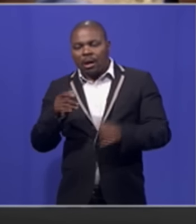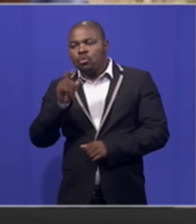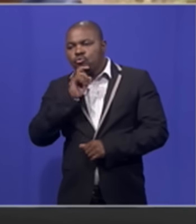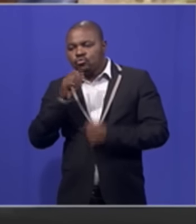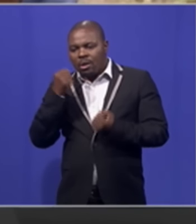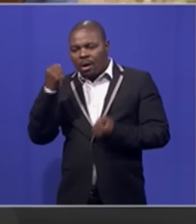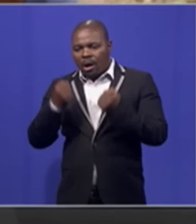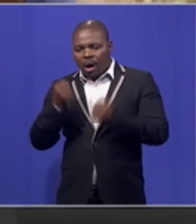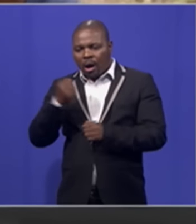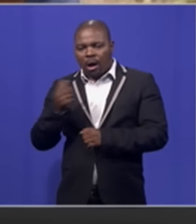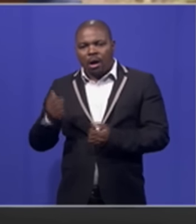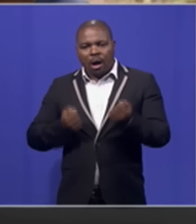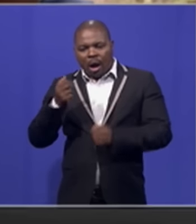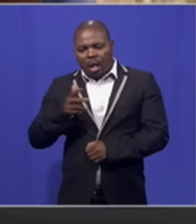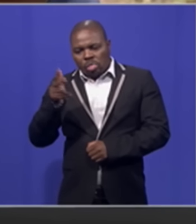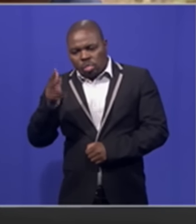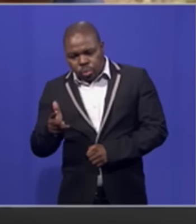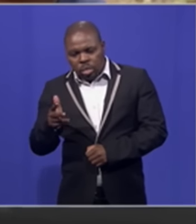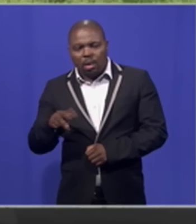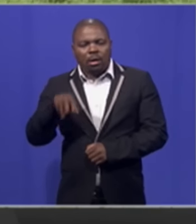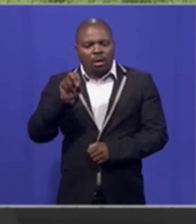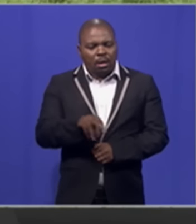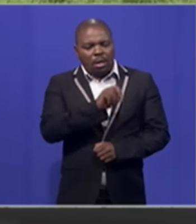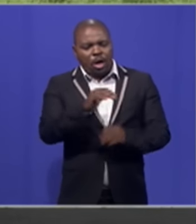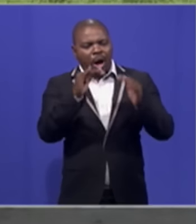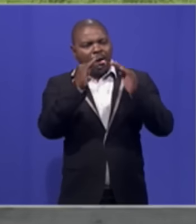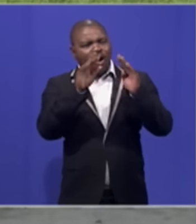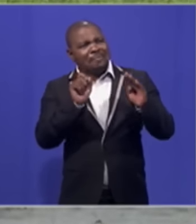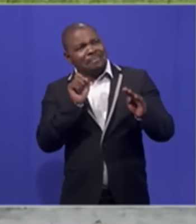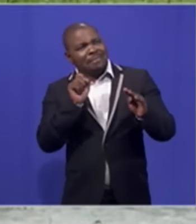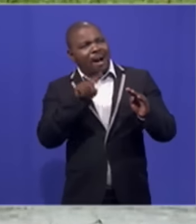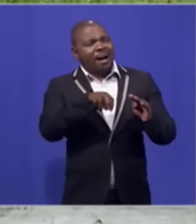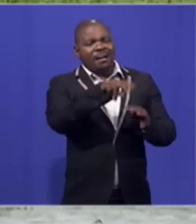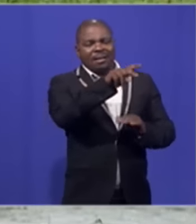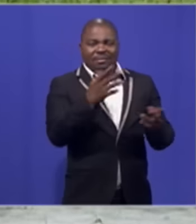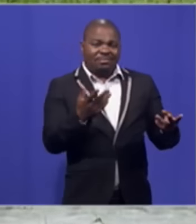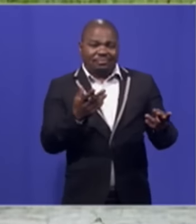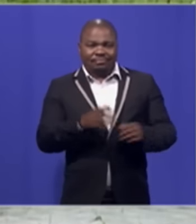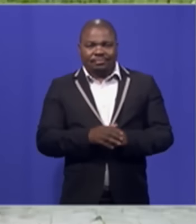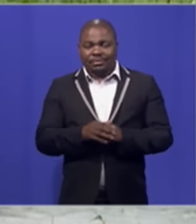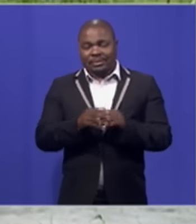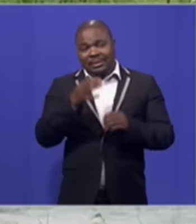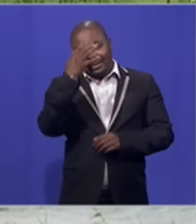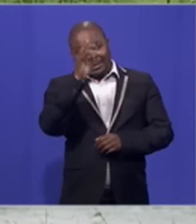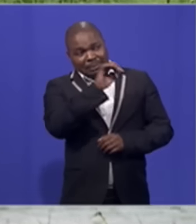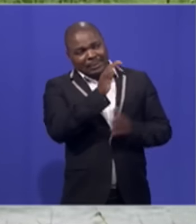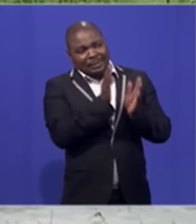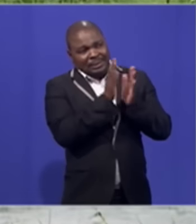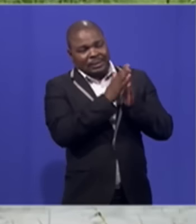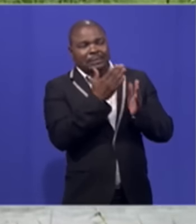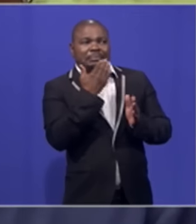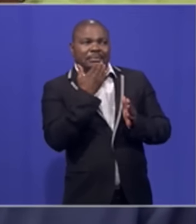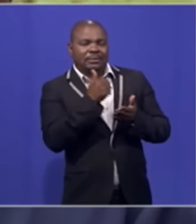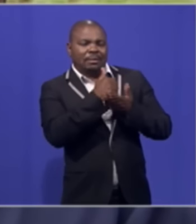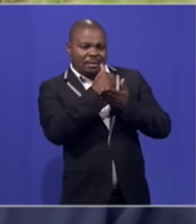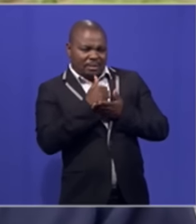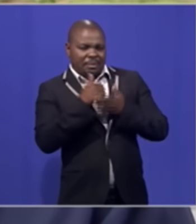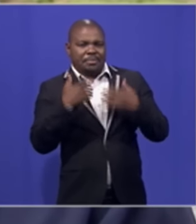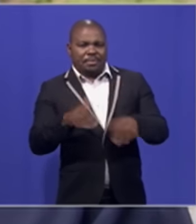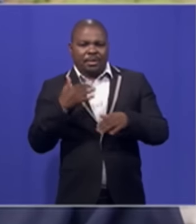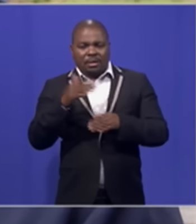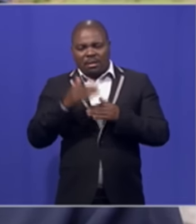ba beletša gore ba bie dikoloi ka gua taso gore ba kgone o buda mmušo gore bereka thaba o ka re thusa kudu ka mata o se ka